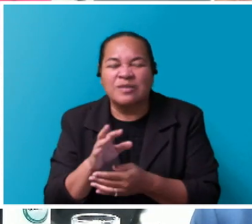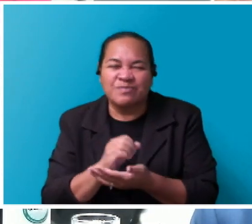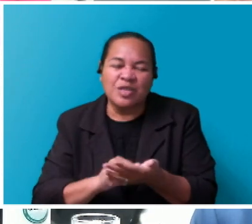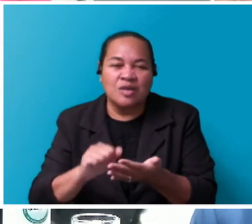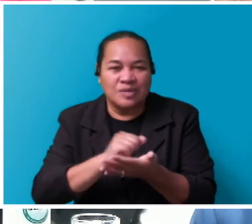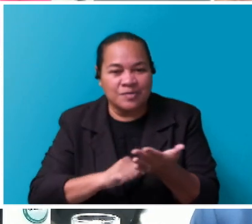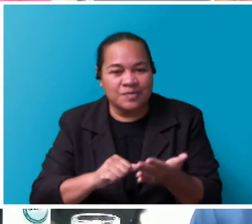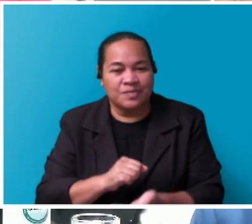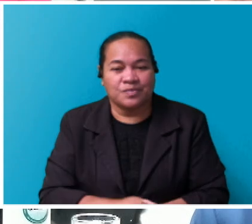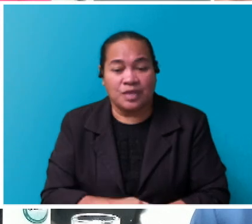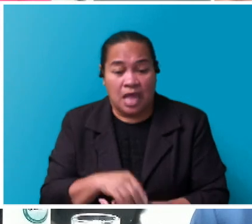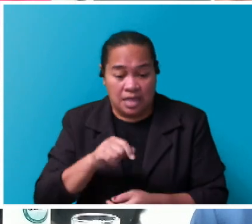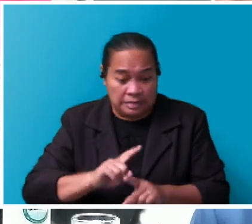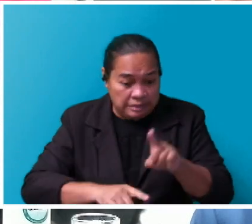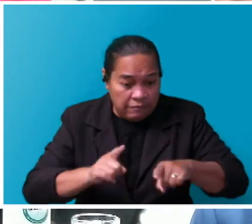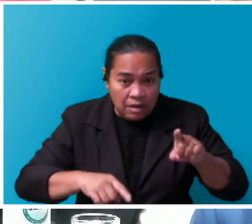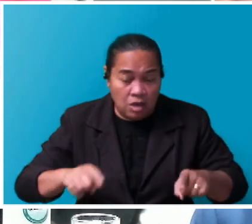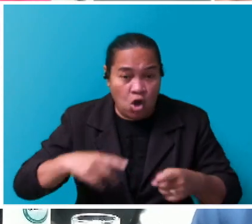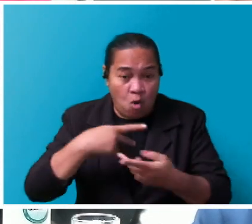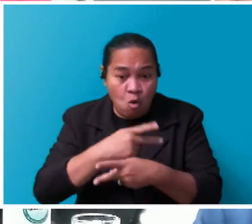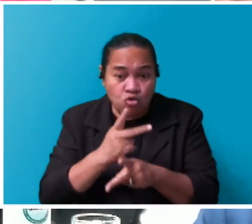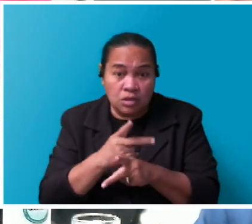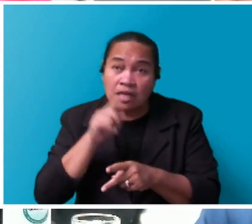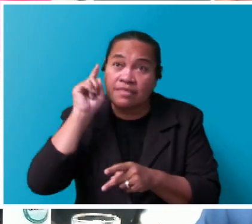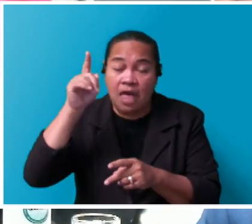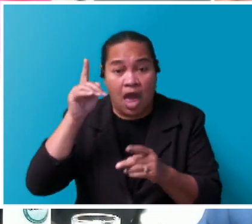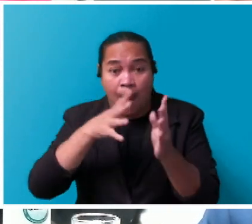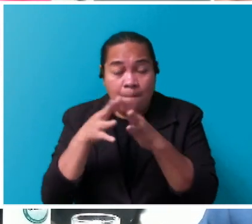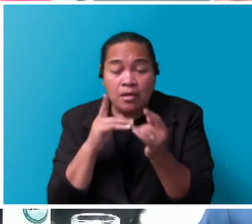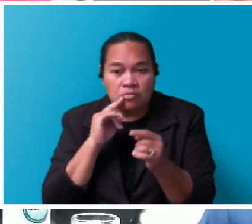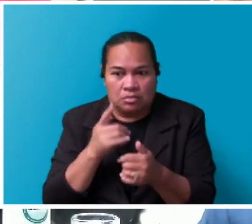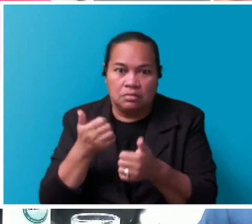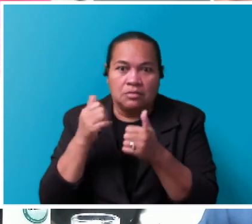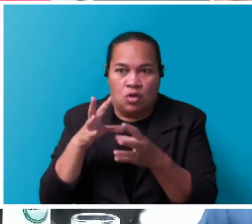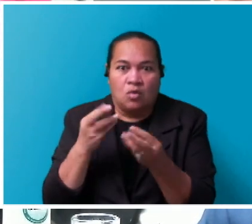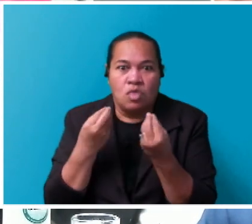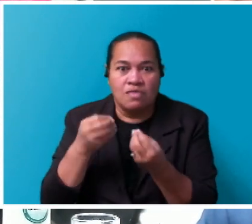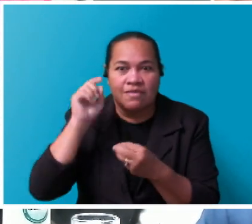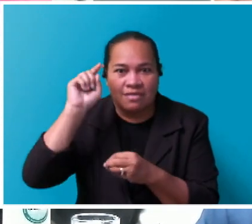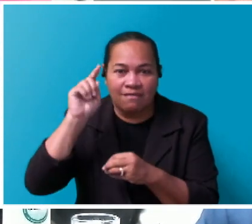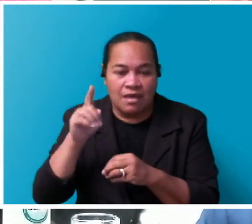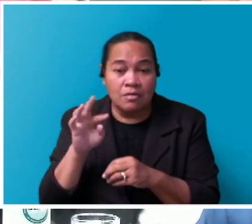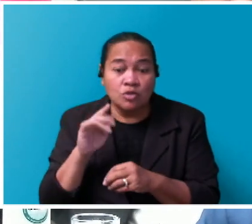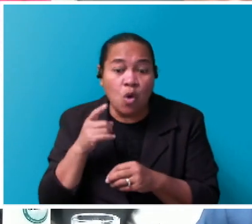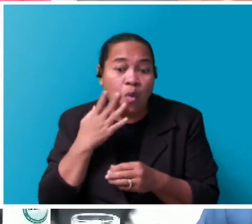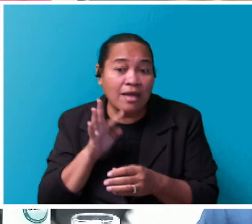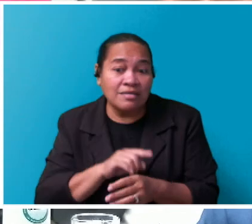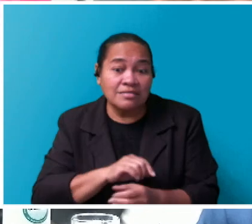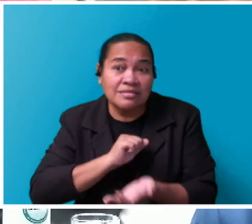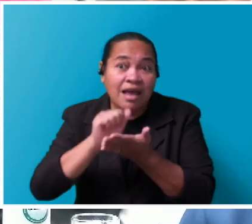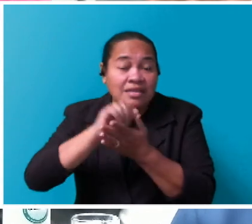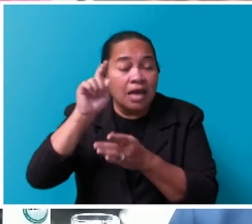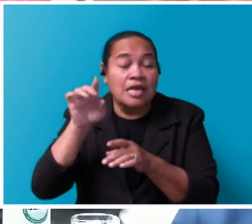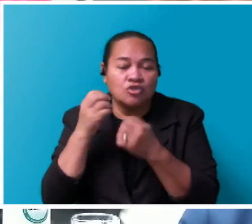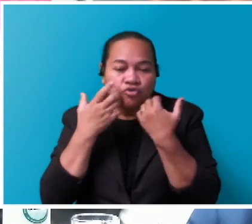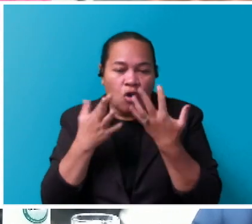These products are highly regarded in the U.S. market, and their presence reflects the diverse nature